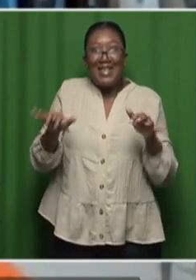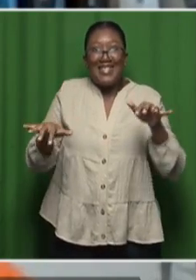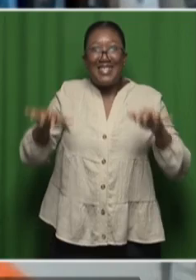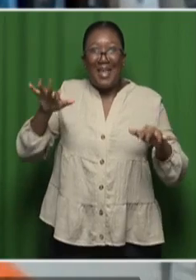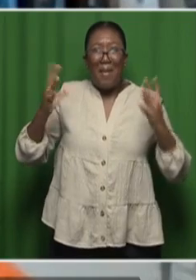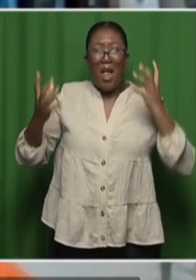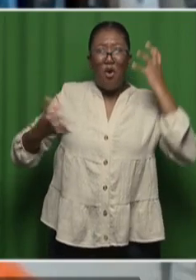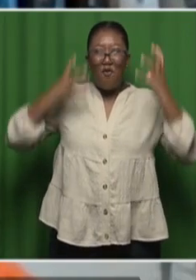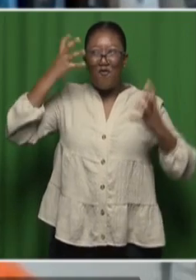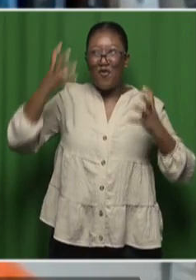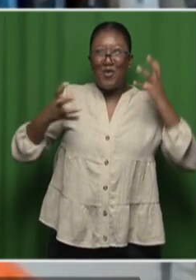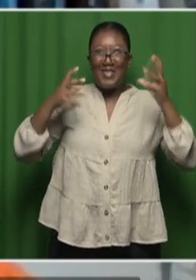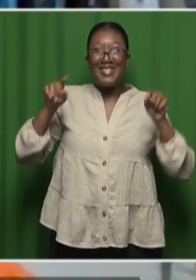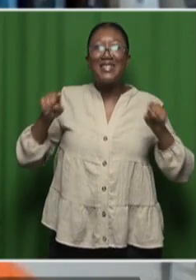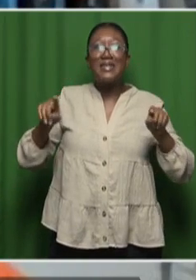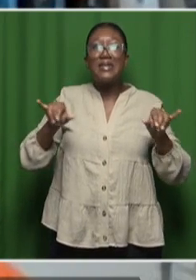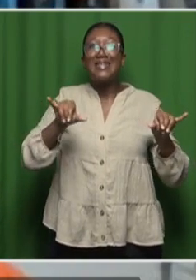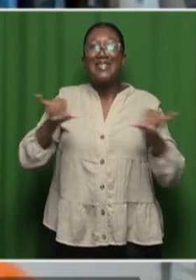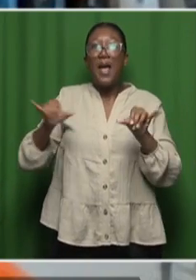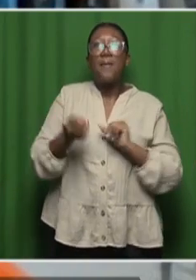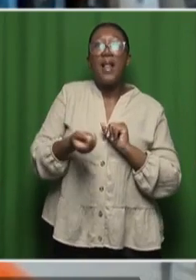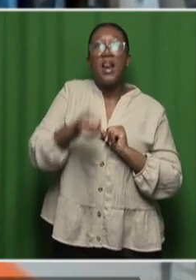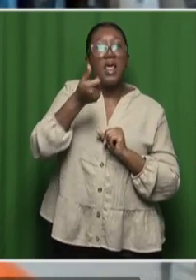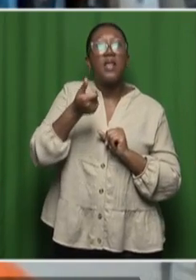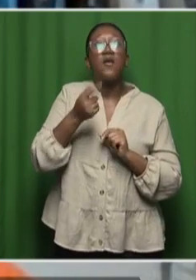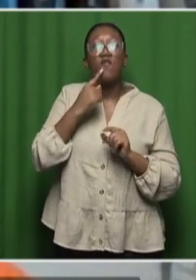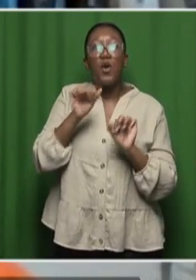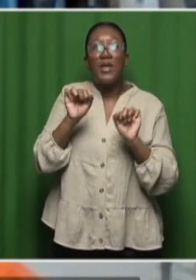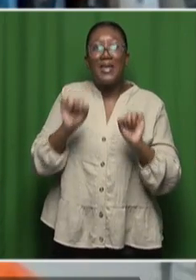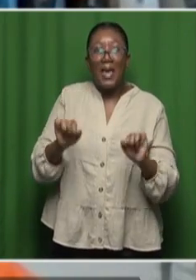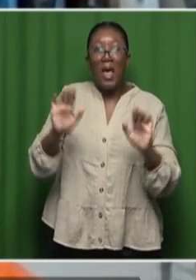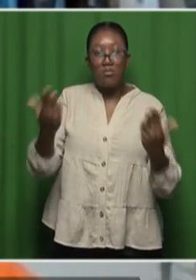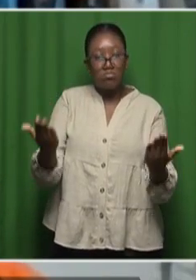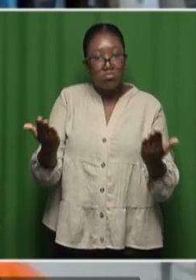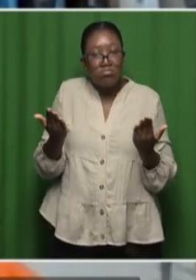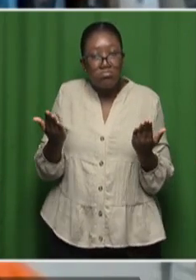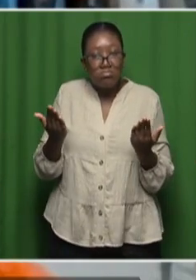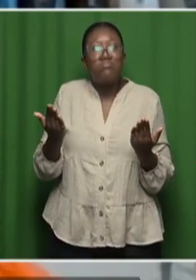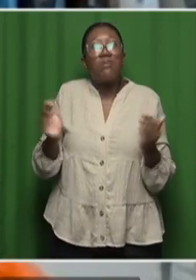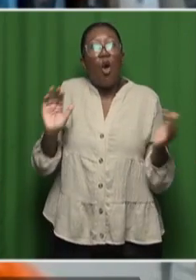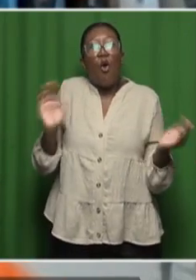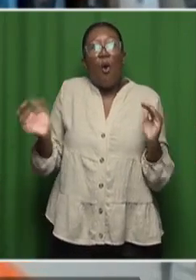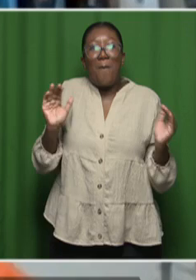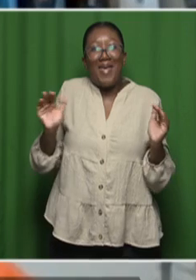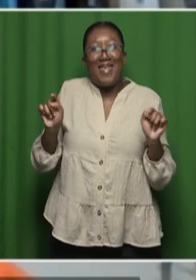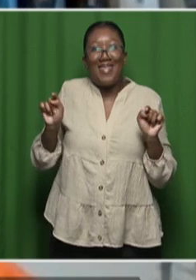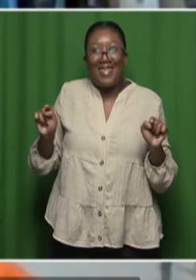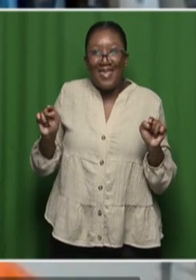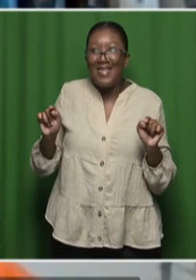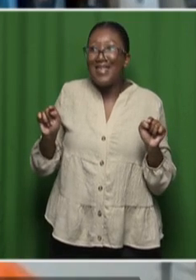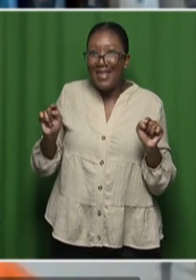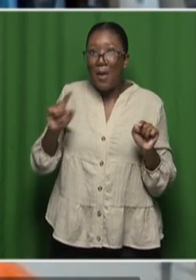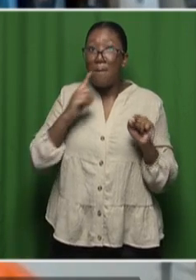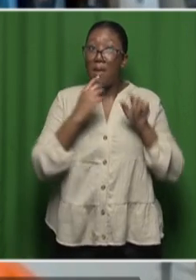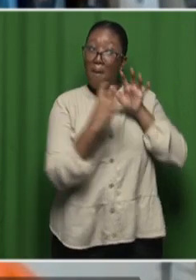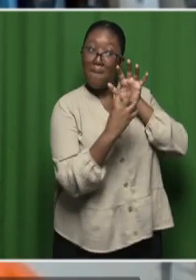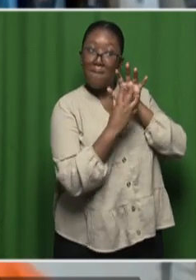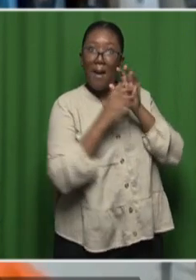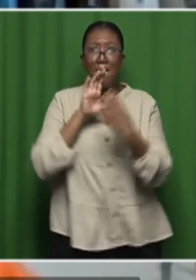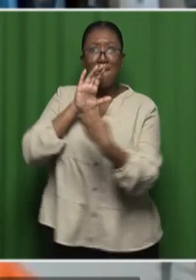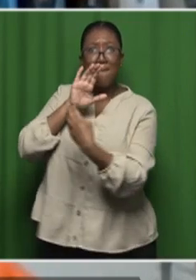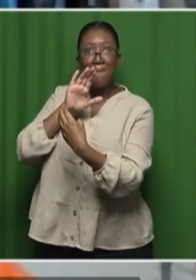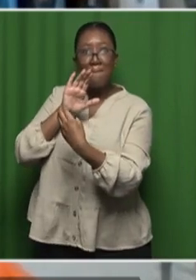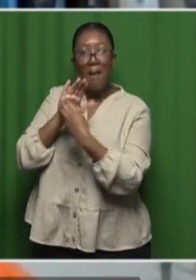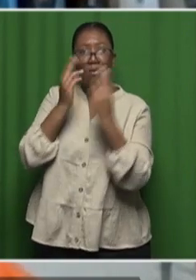is confusingly similar to another, you generally do a side-by-side comparison and you look at, are the marks visually similar, are